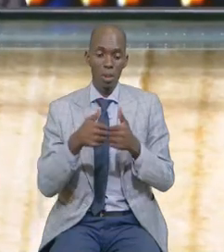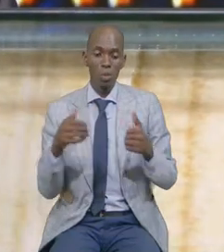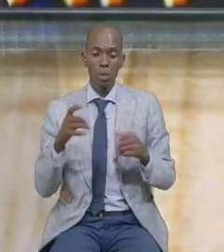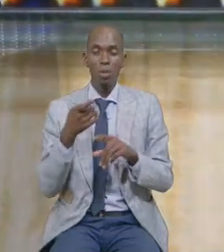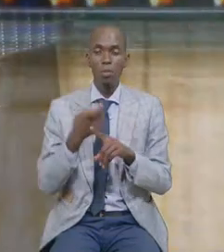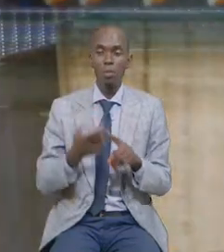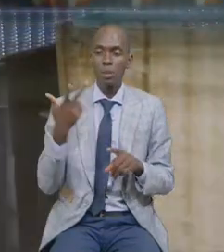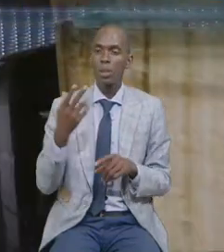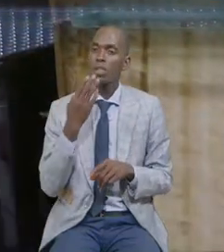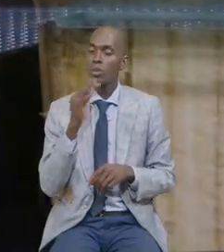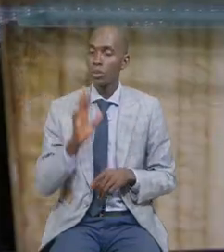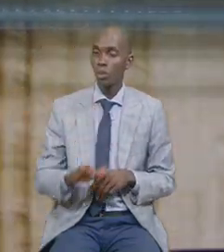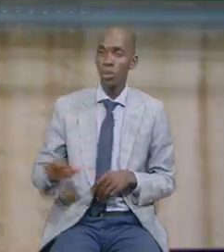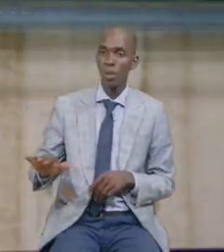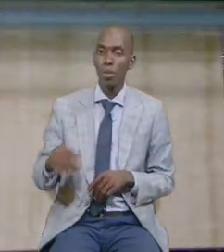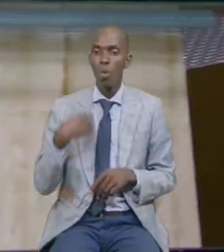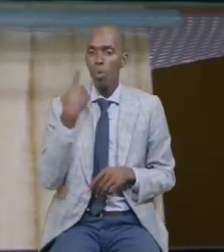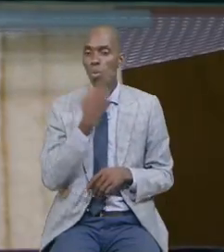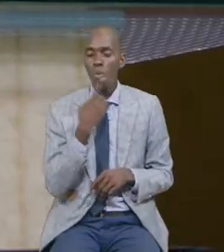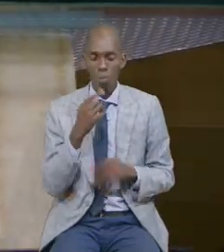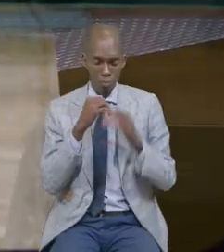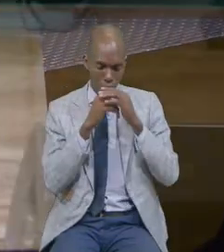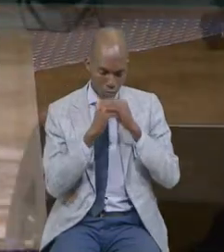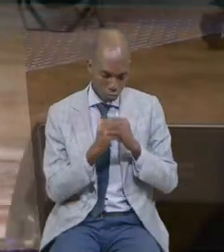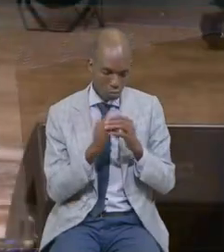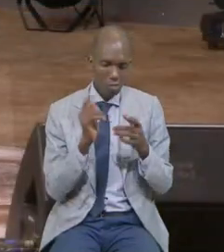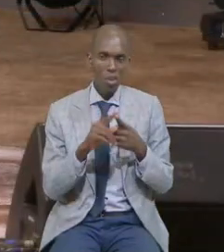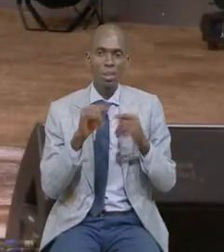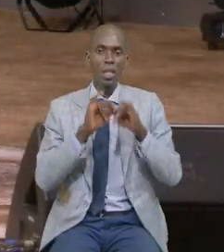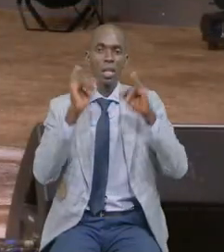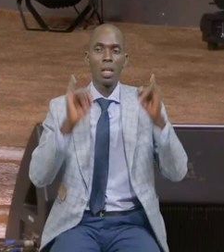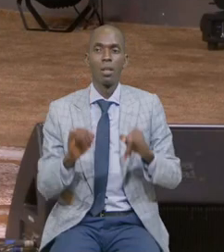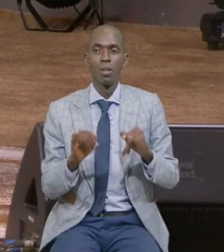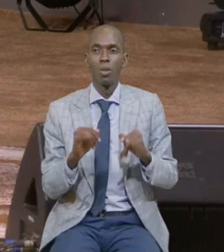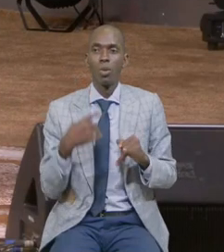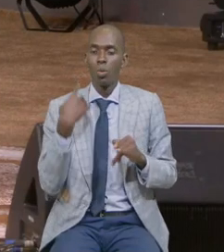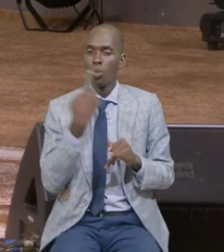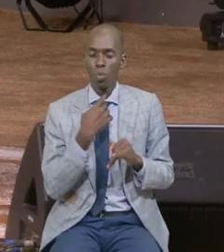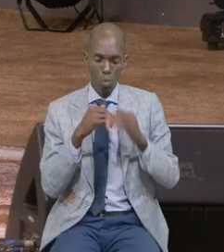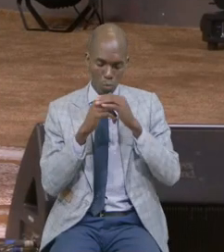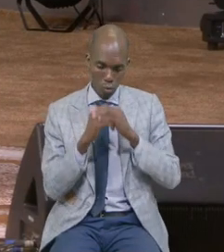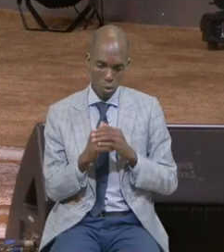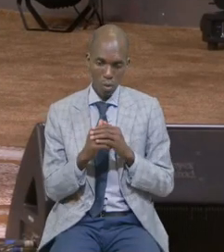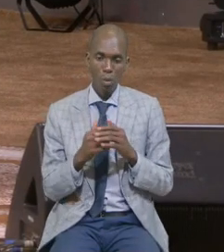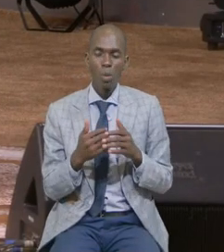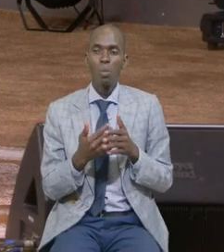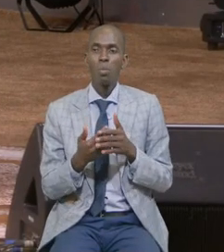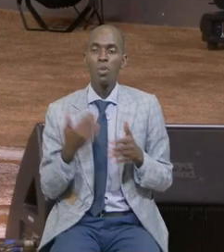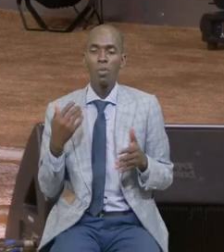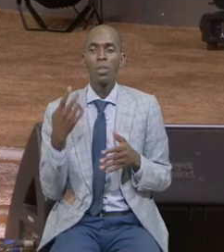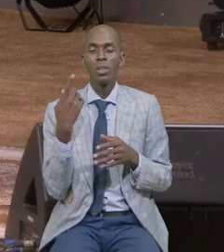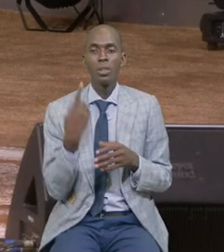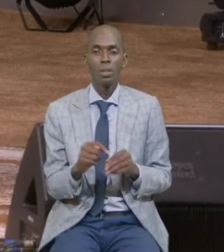and Abednego, who bowed to the idol, who cringed before the